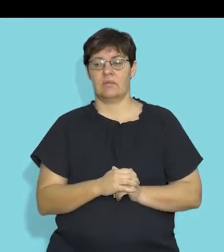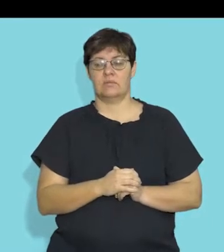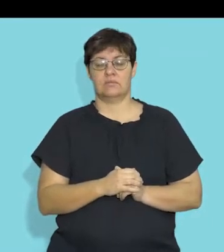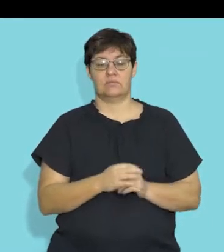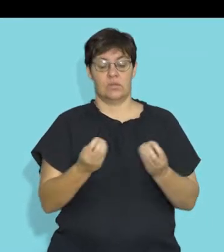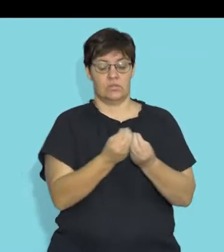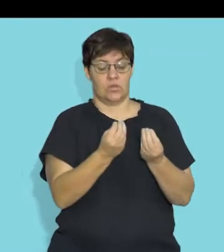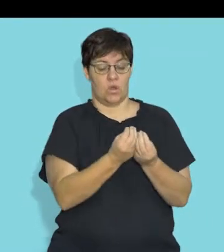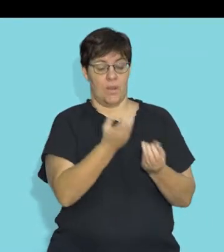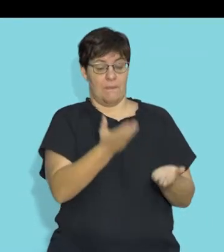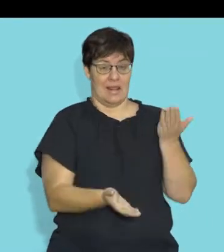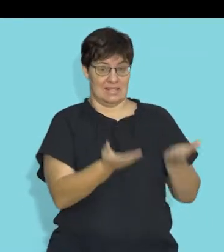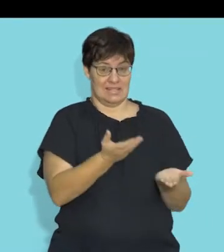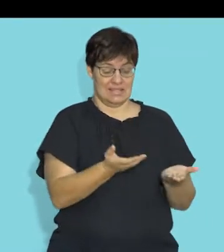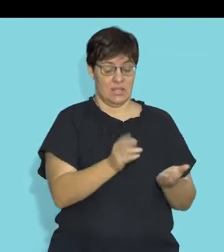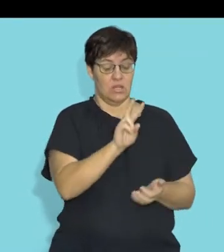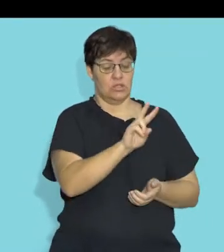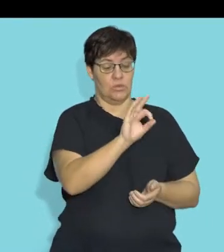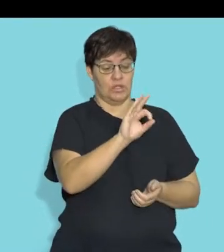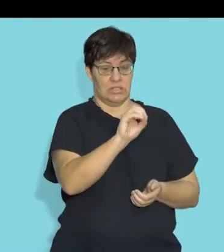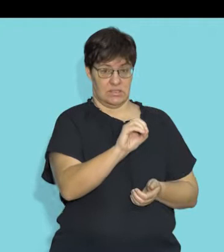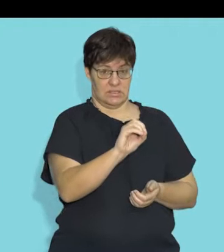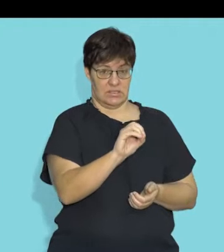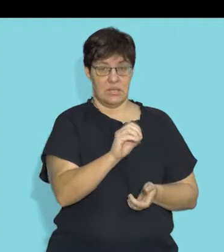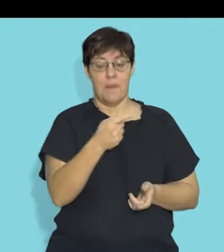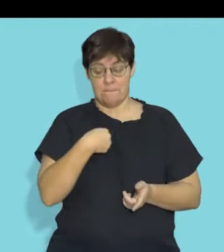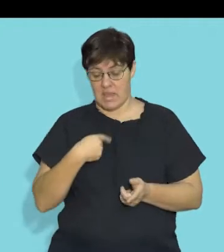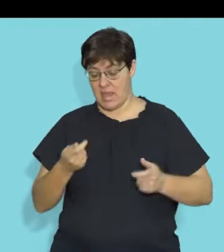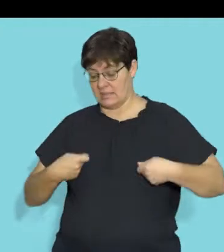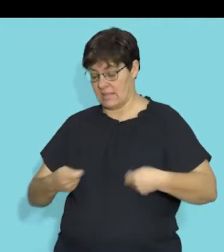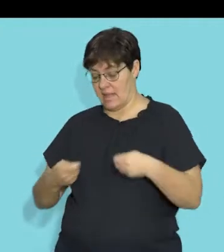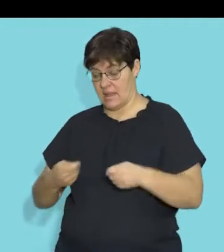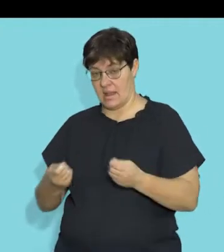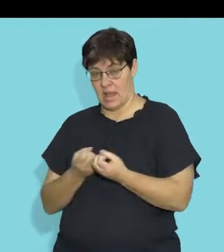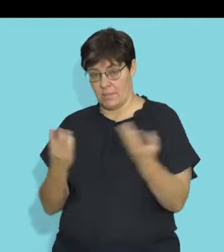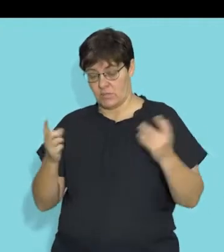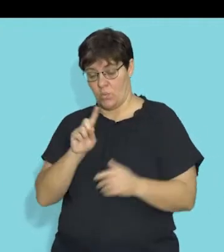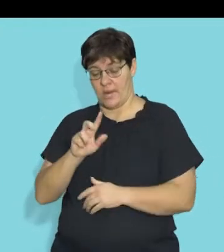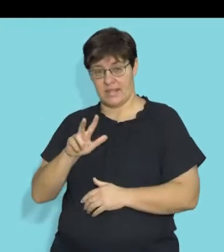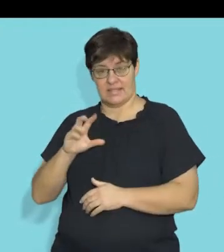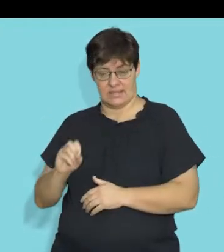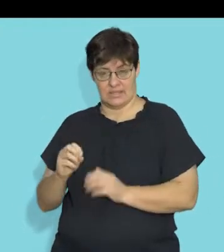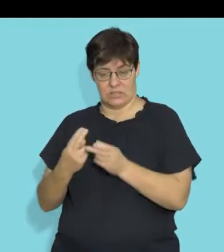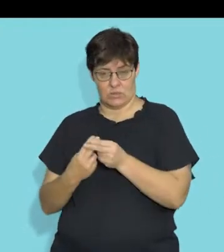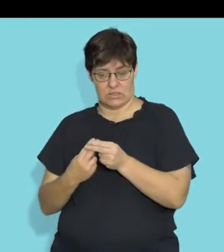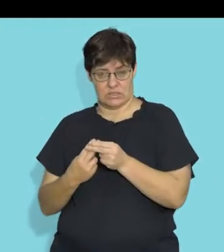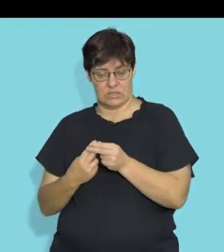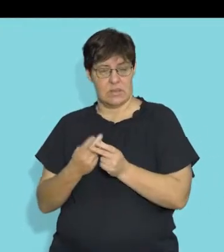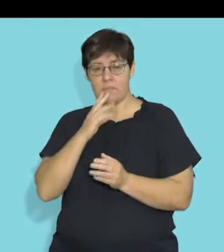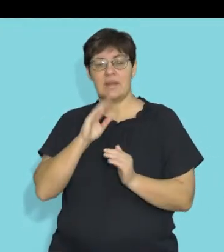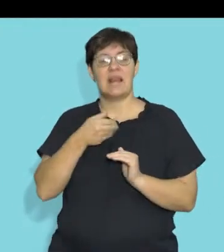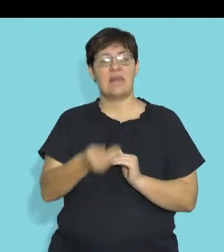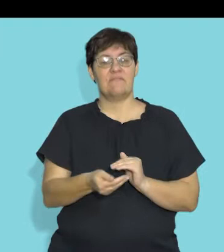is 230 and you sold 180 units, meaning you're supposed to have